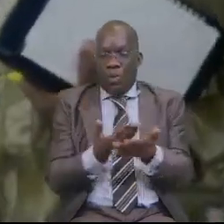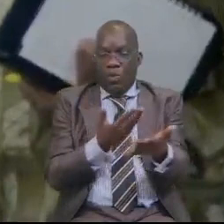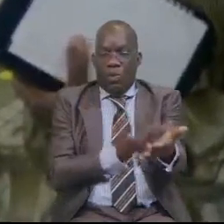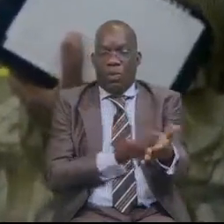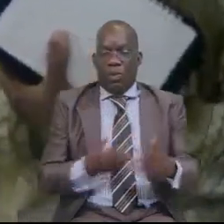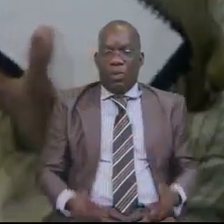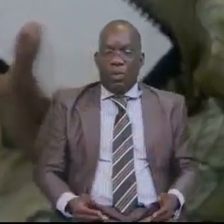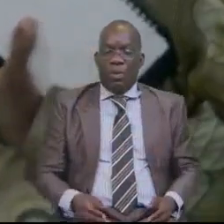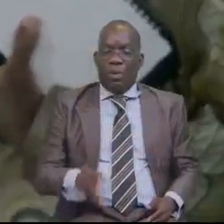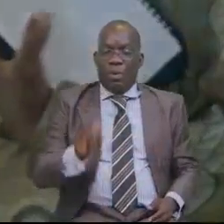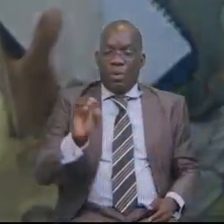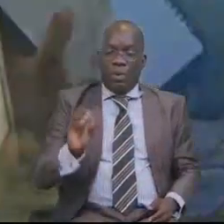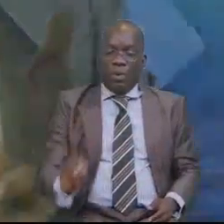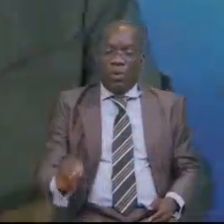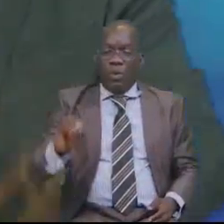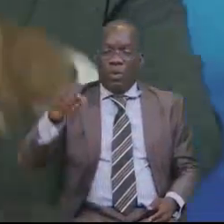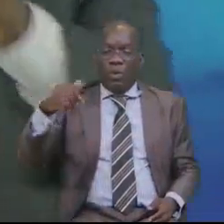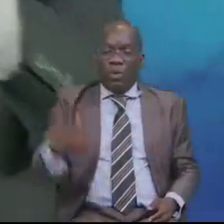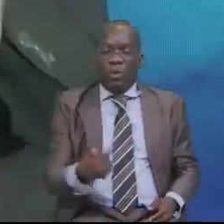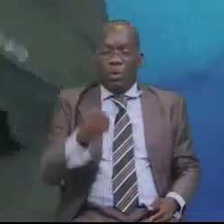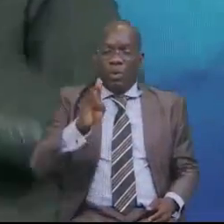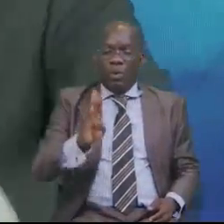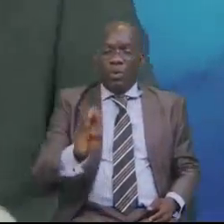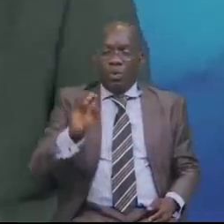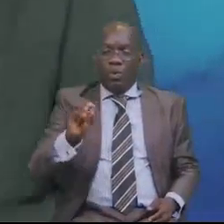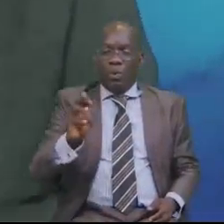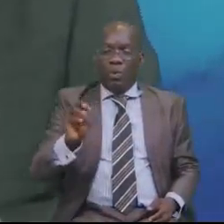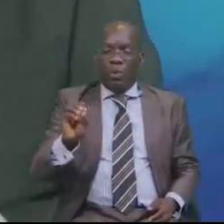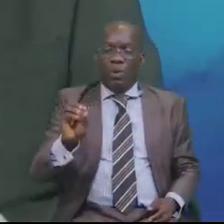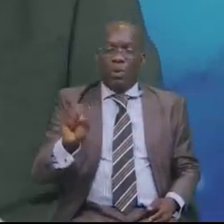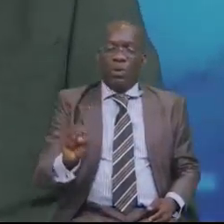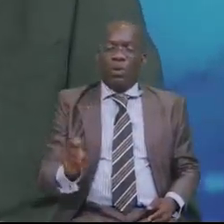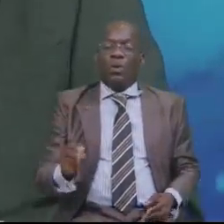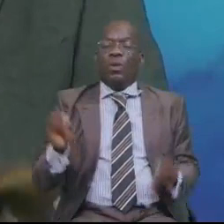Good morning, sir. Ogomosho can do better than that. I say good morning.